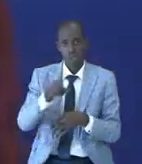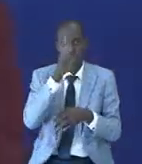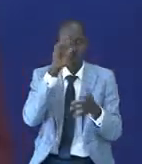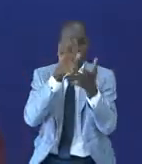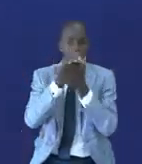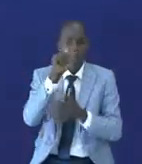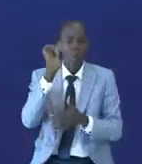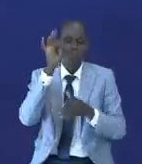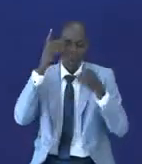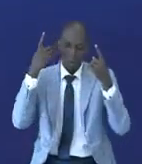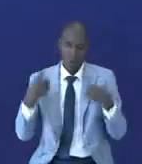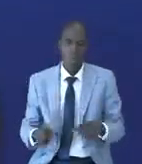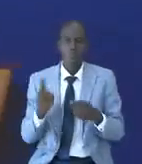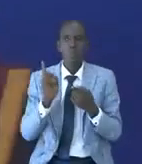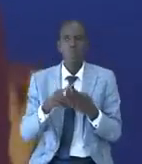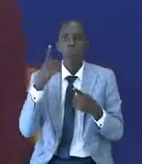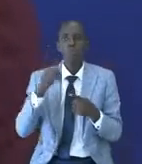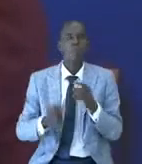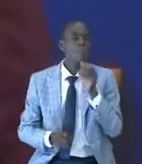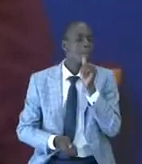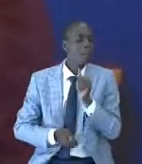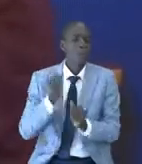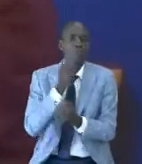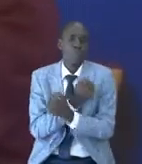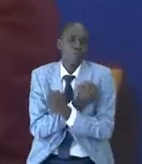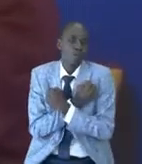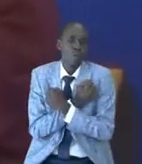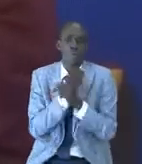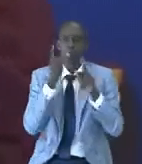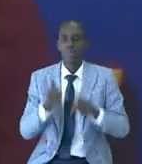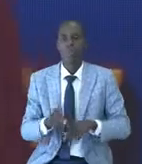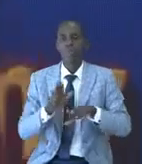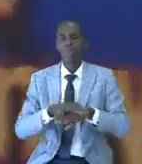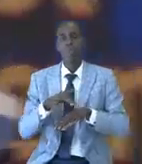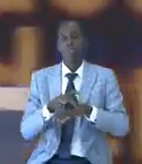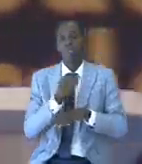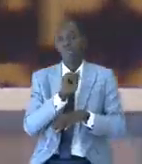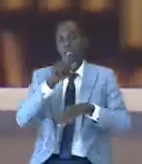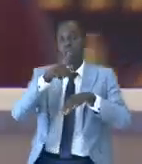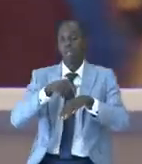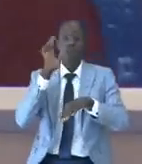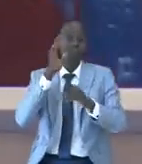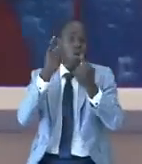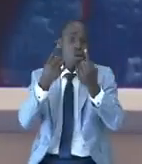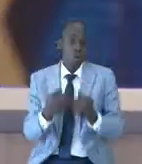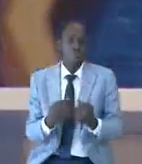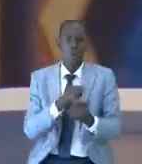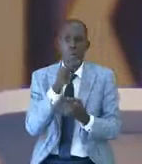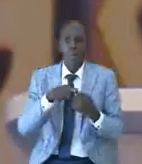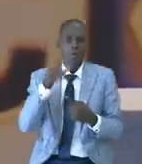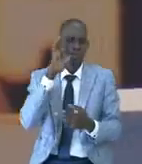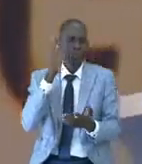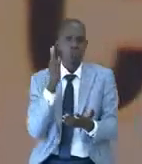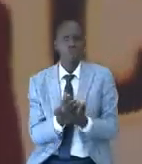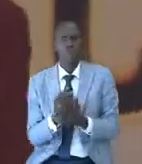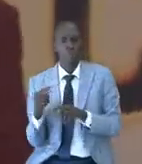will happen to the most cherished person on earth. The time will come when you stop looking